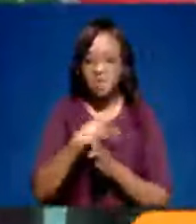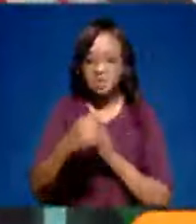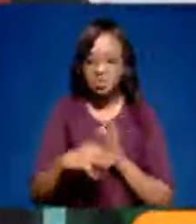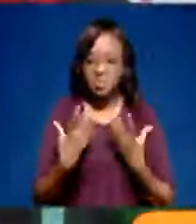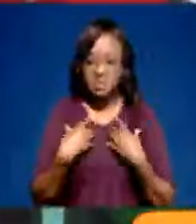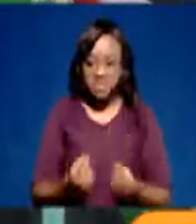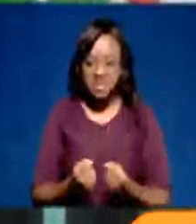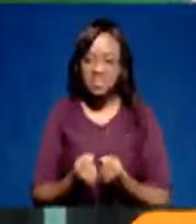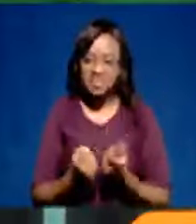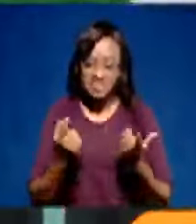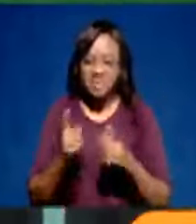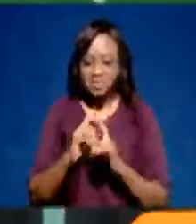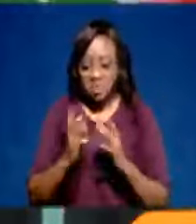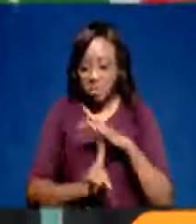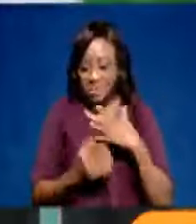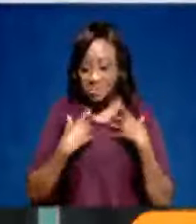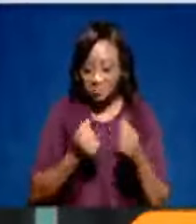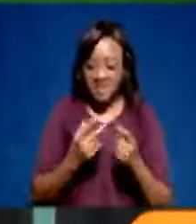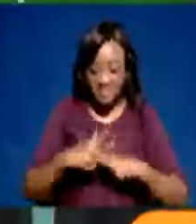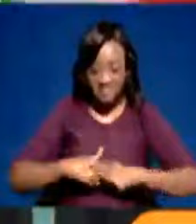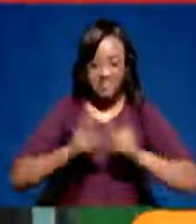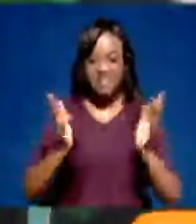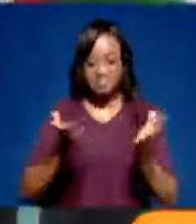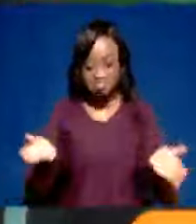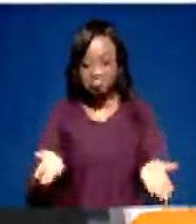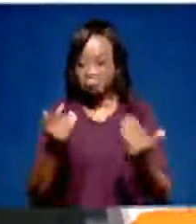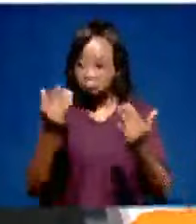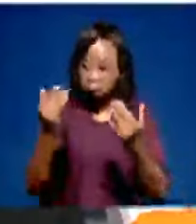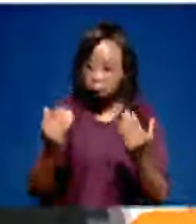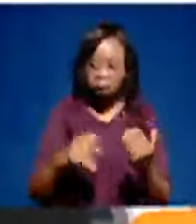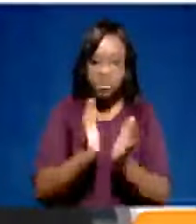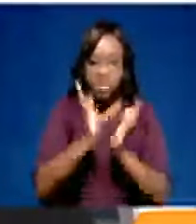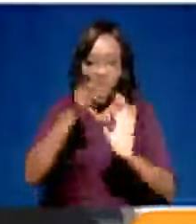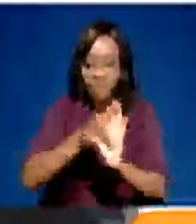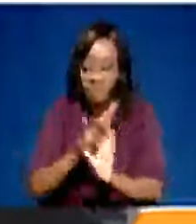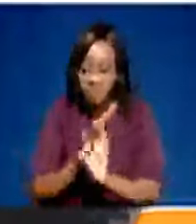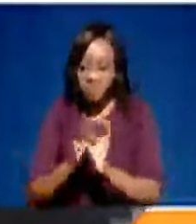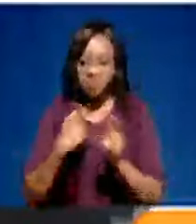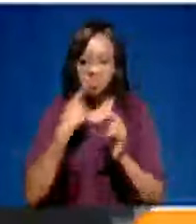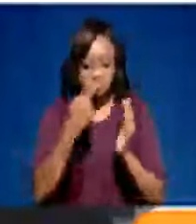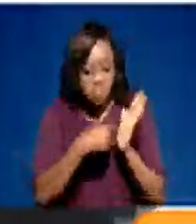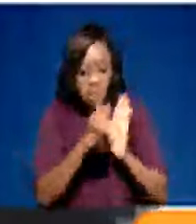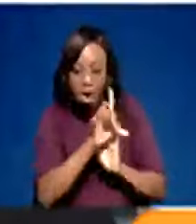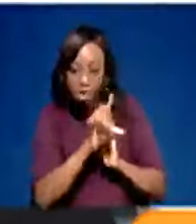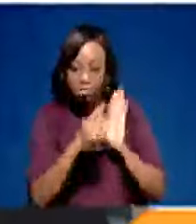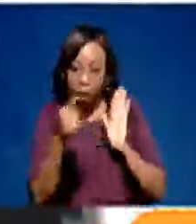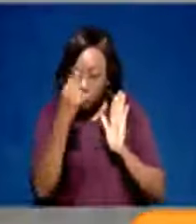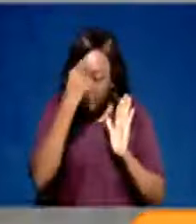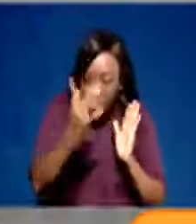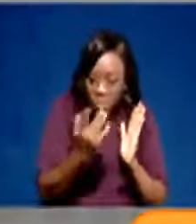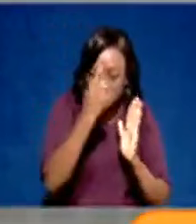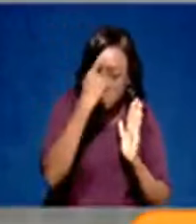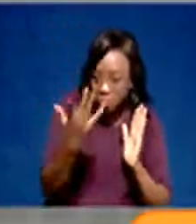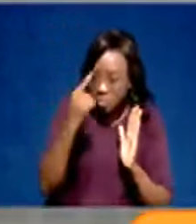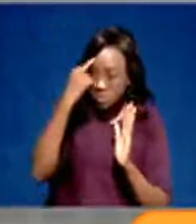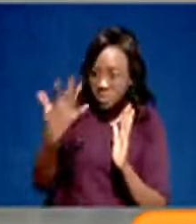set the ball rolling with the opening up the space for public participation on the regulations that will guide the implementation of the Act. In